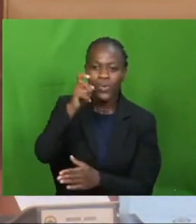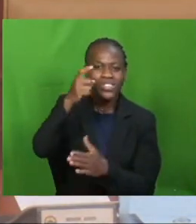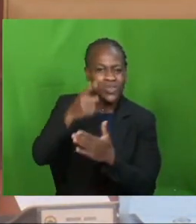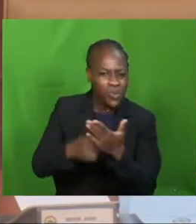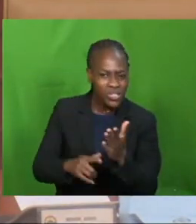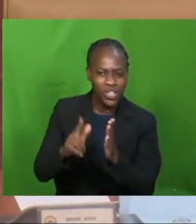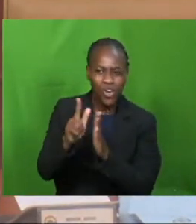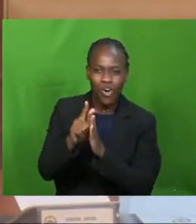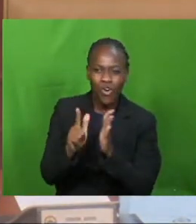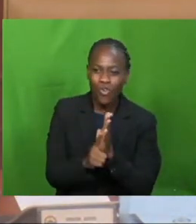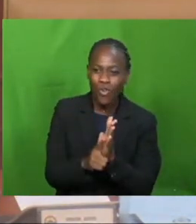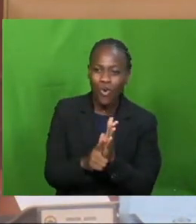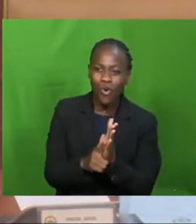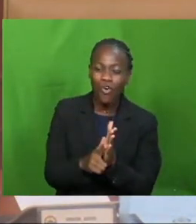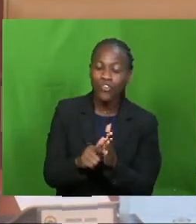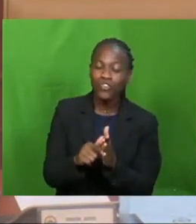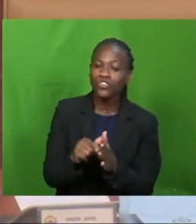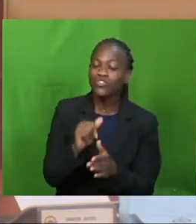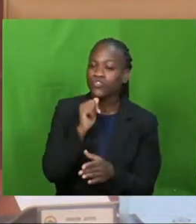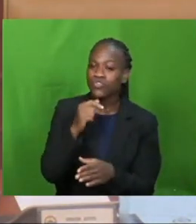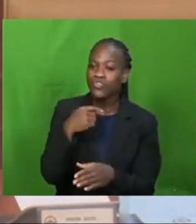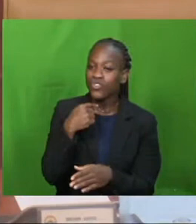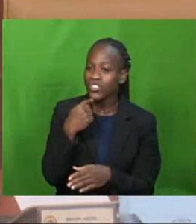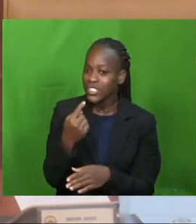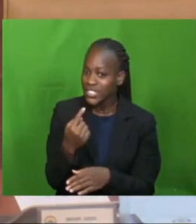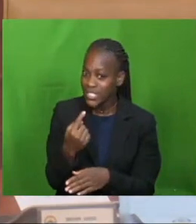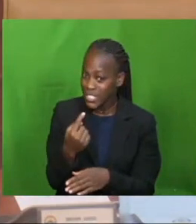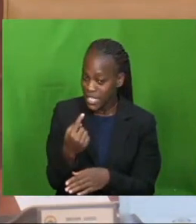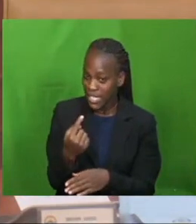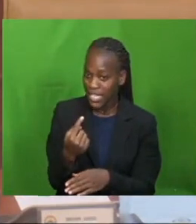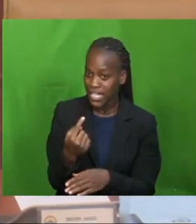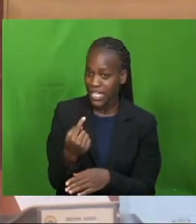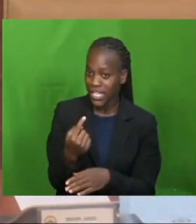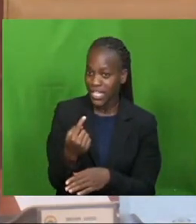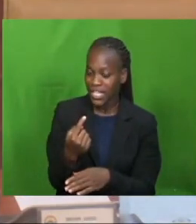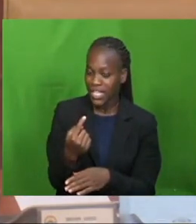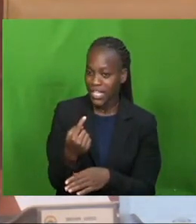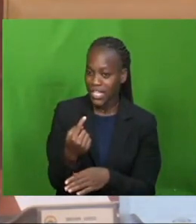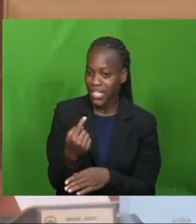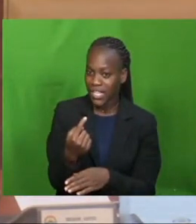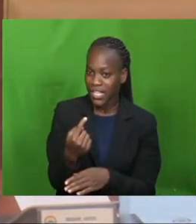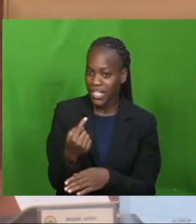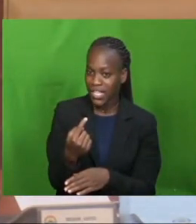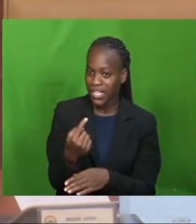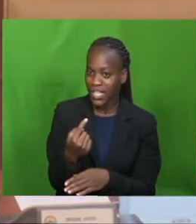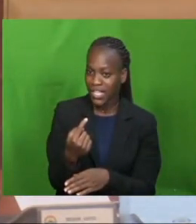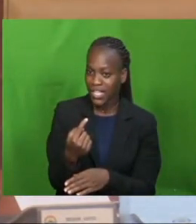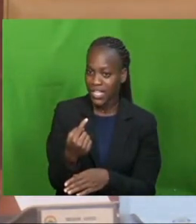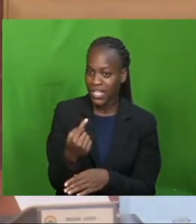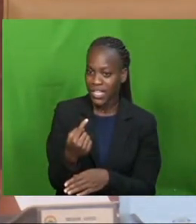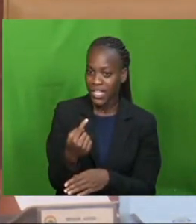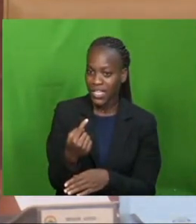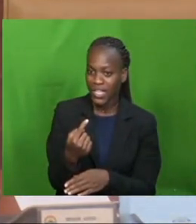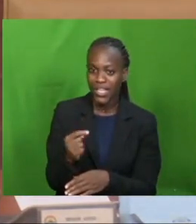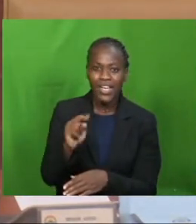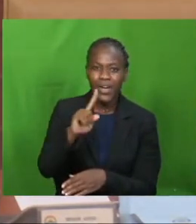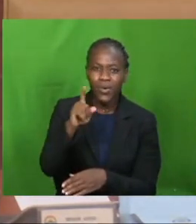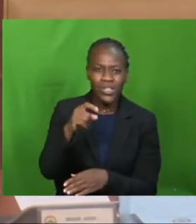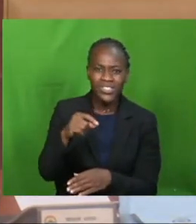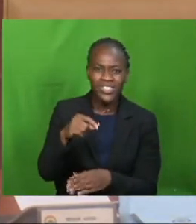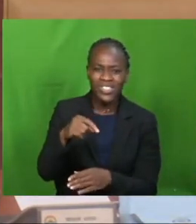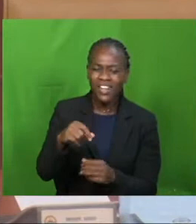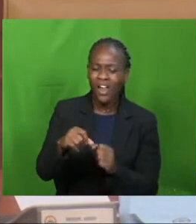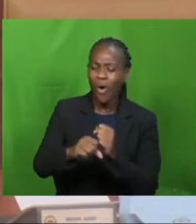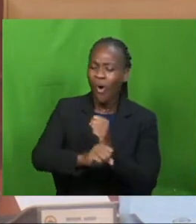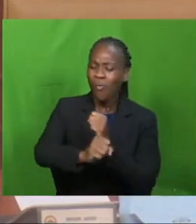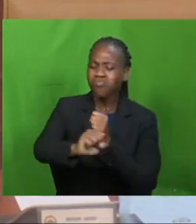not say that a question should not be of excessive length. But the question is too long that I even fail to